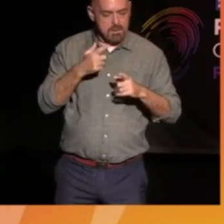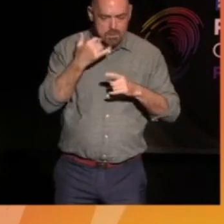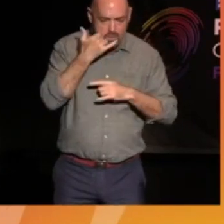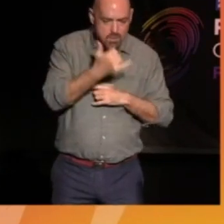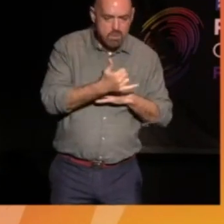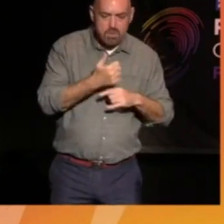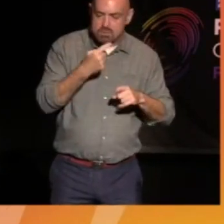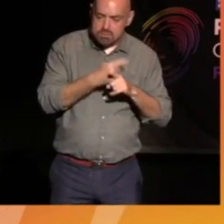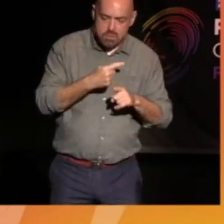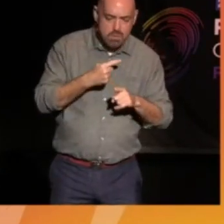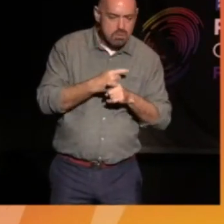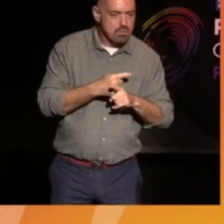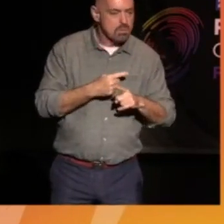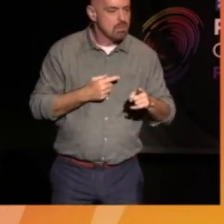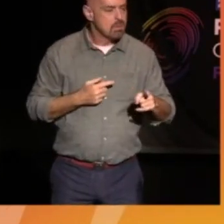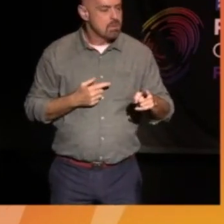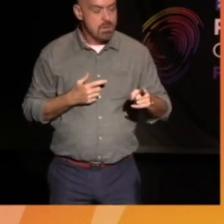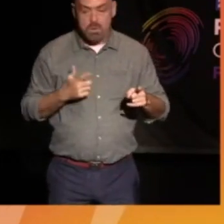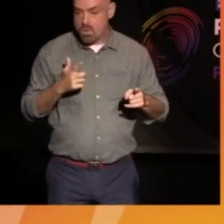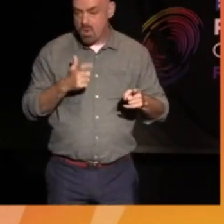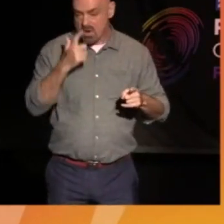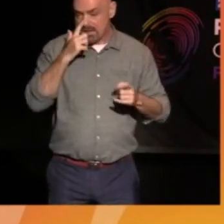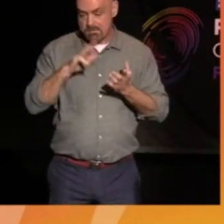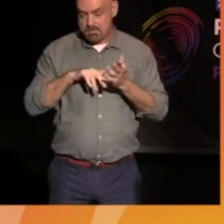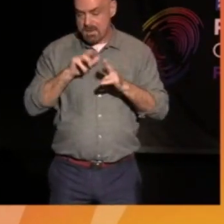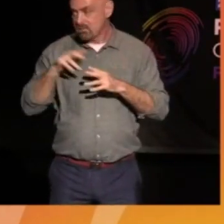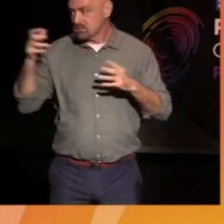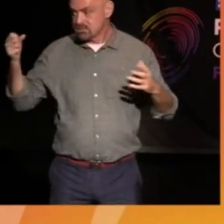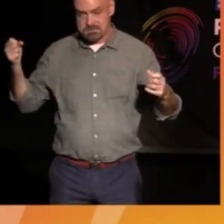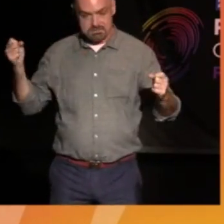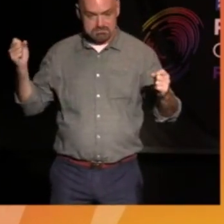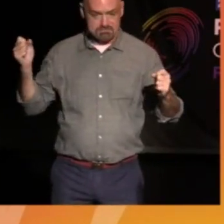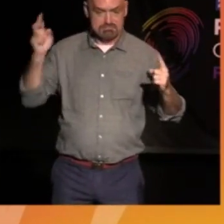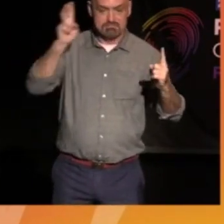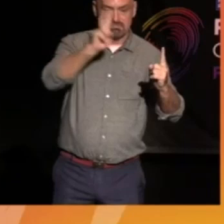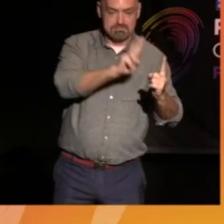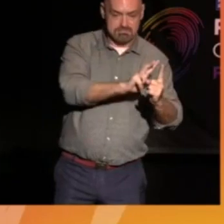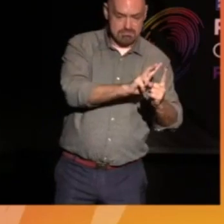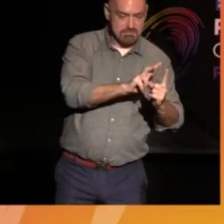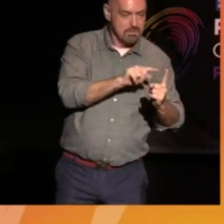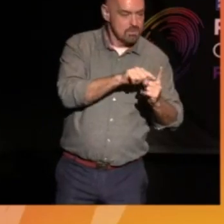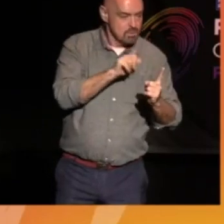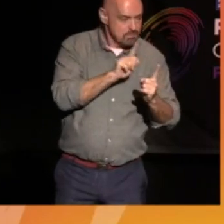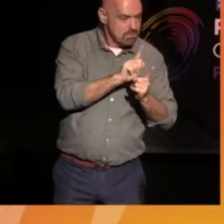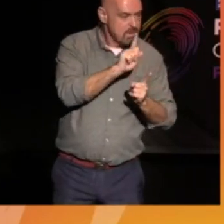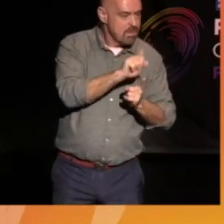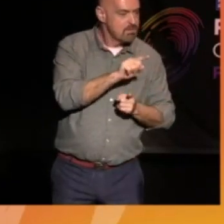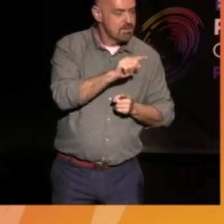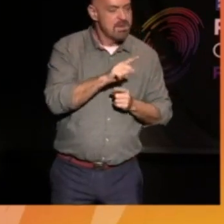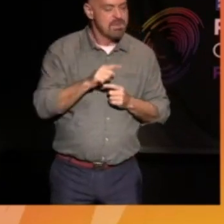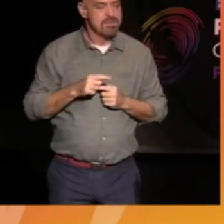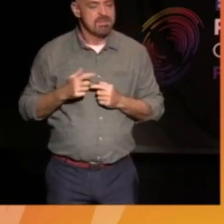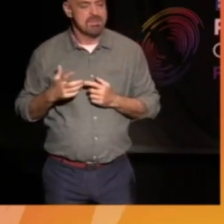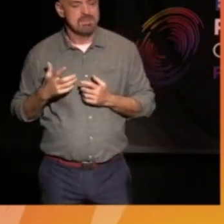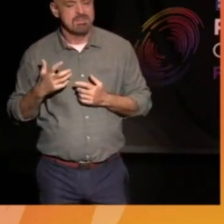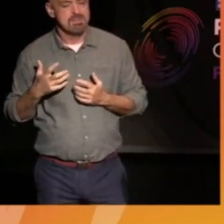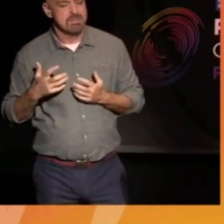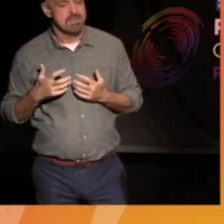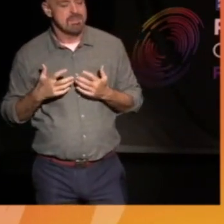they either we can bring their parents. They come to meet them. So this is how